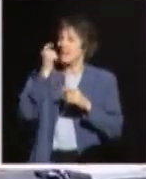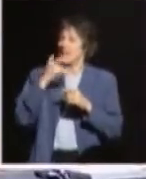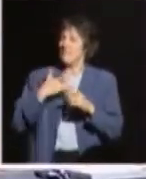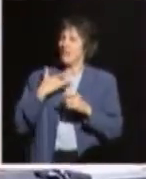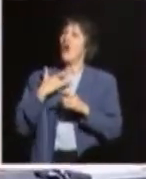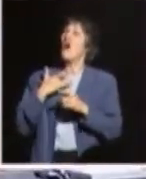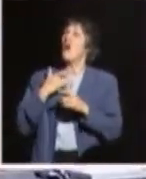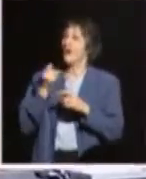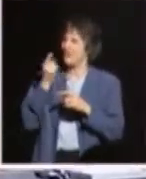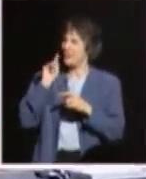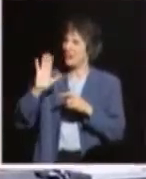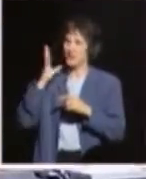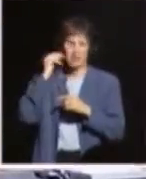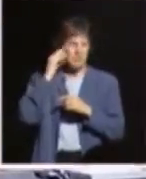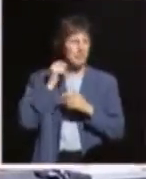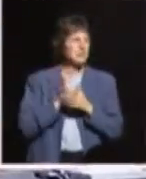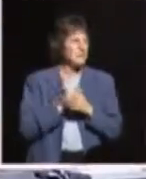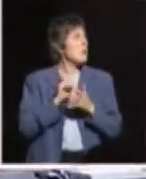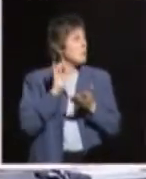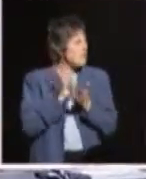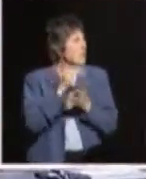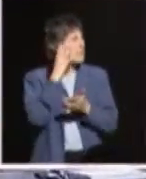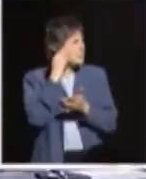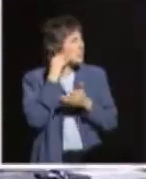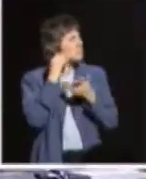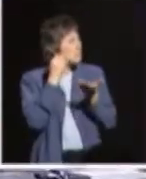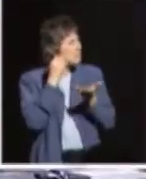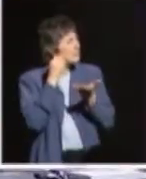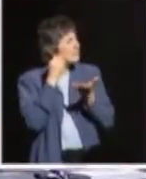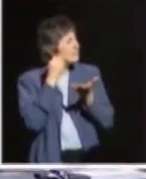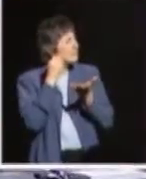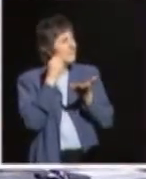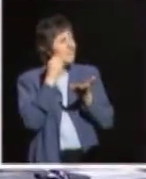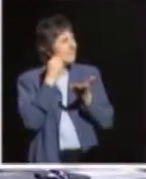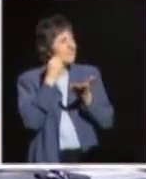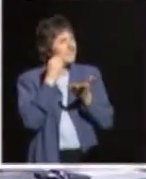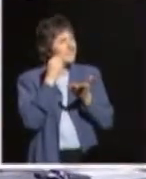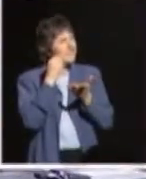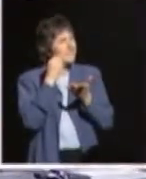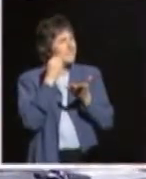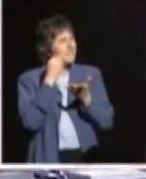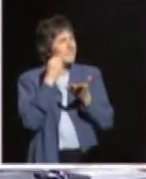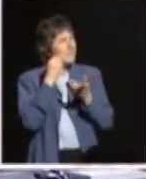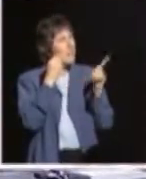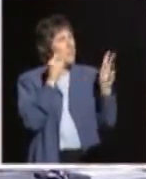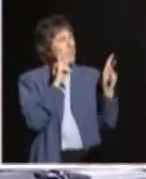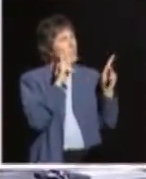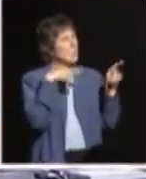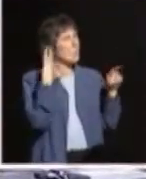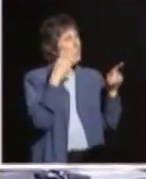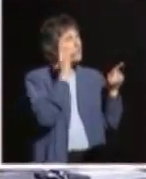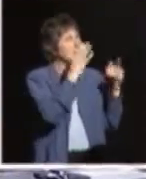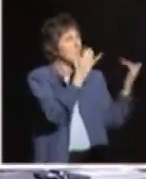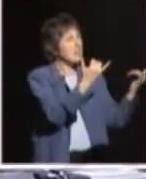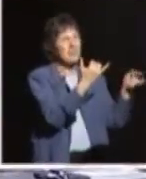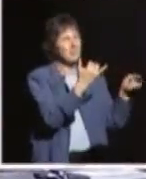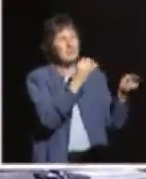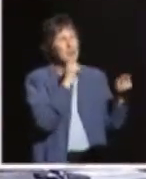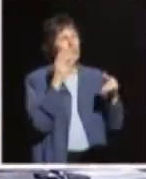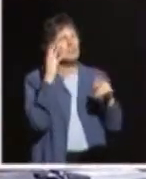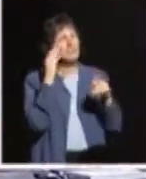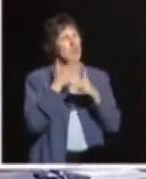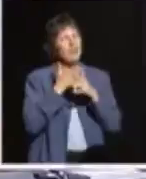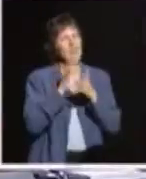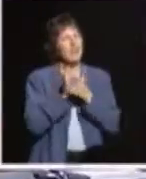experience, that commonality of experience, trust me, is not being shared by folks in Washington, D.C. So thank you for